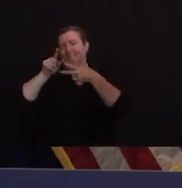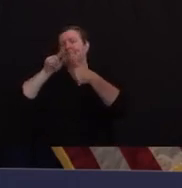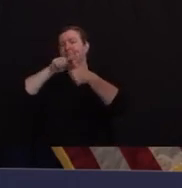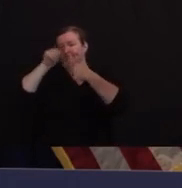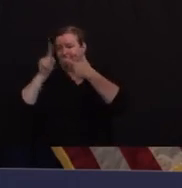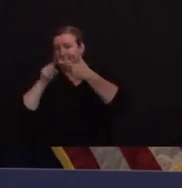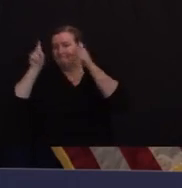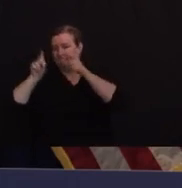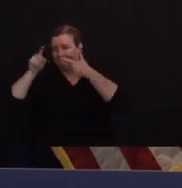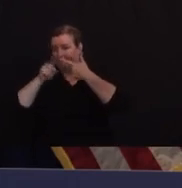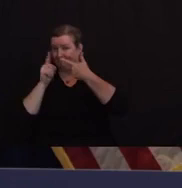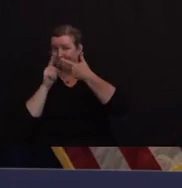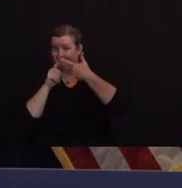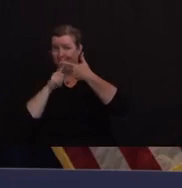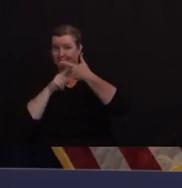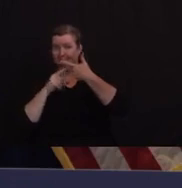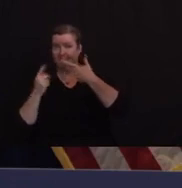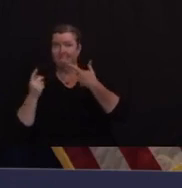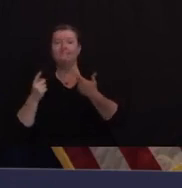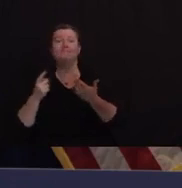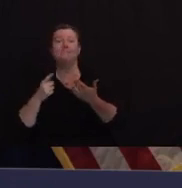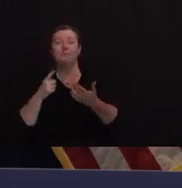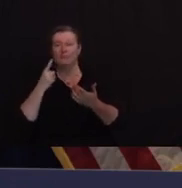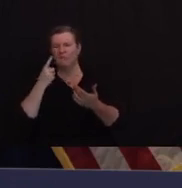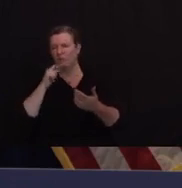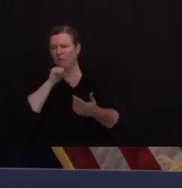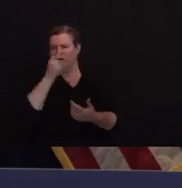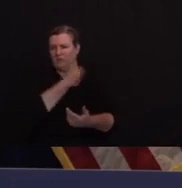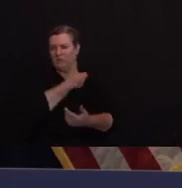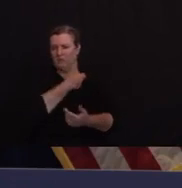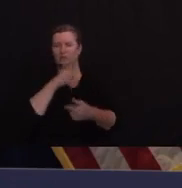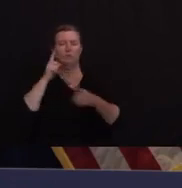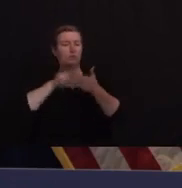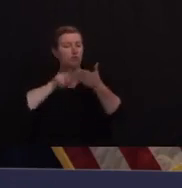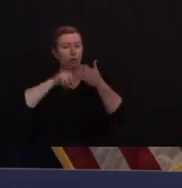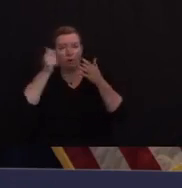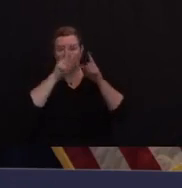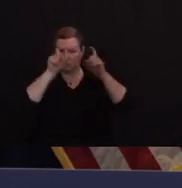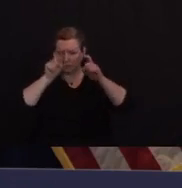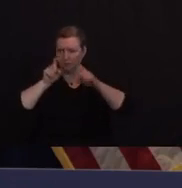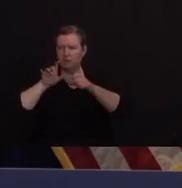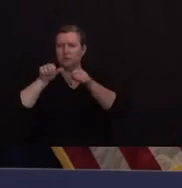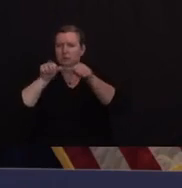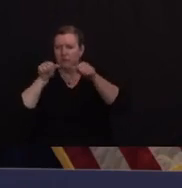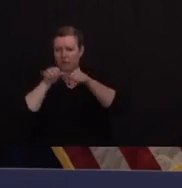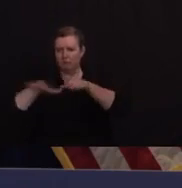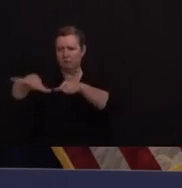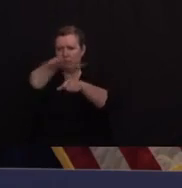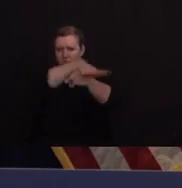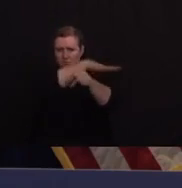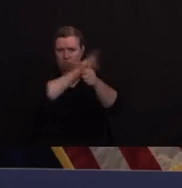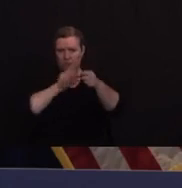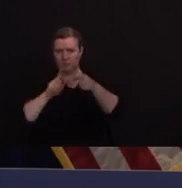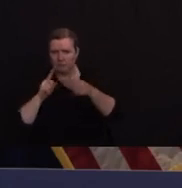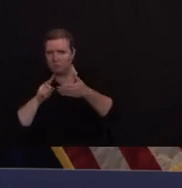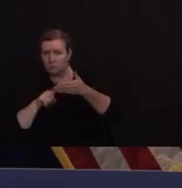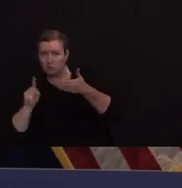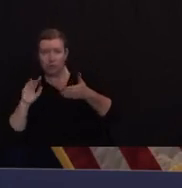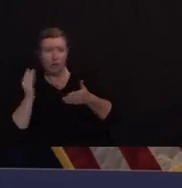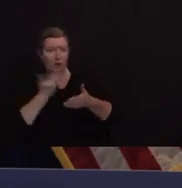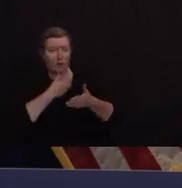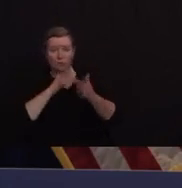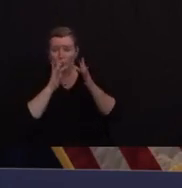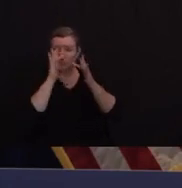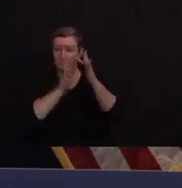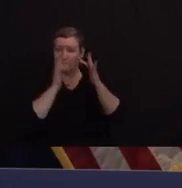sites. You can, and I encourage people to go to the COVID Info Hub, and you can go by county and